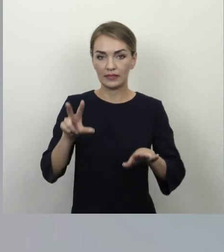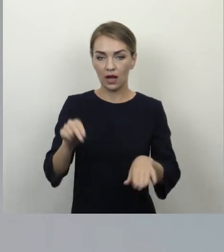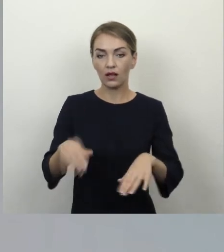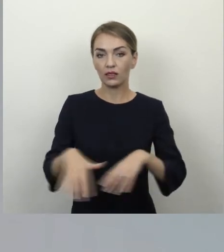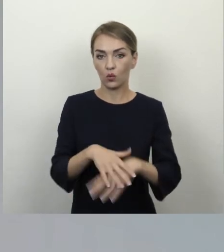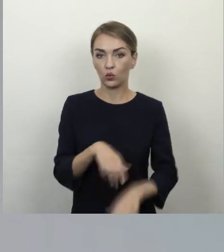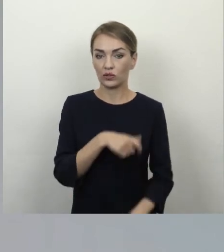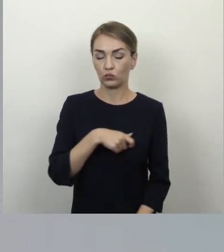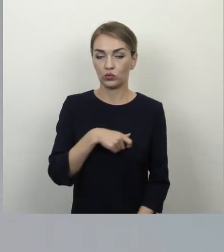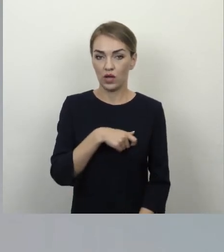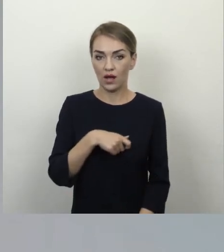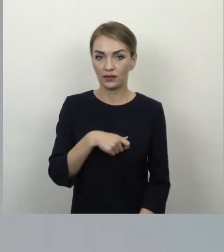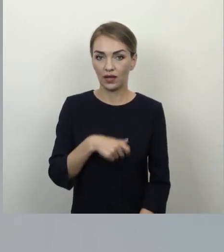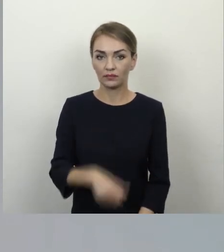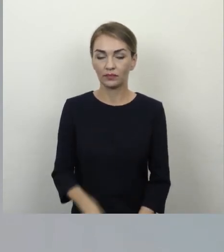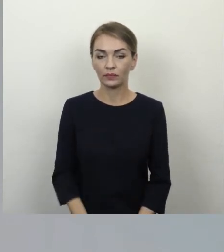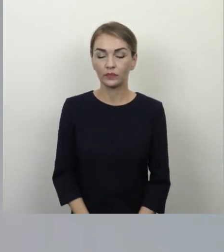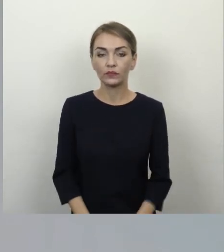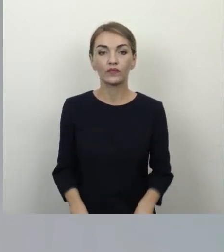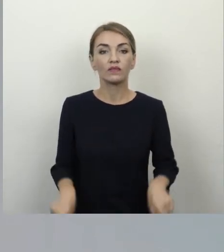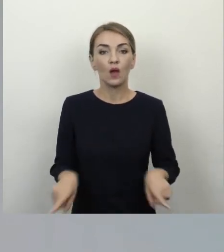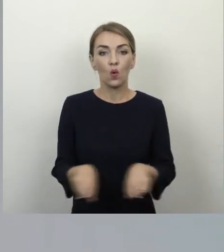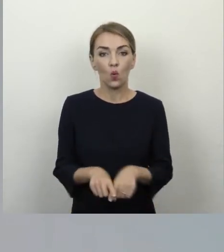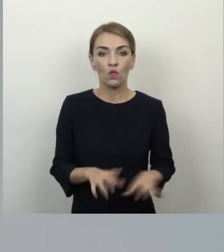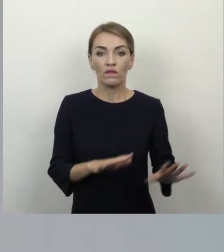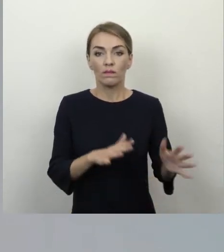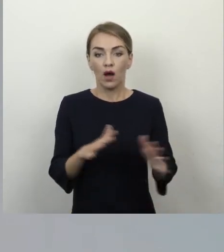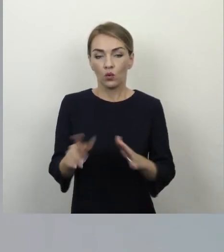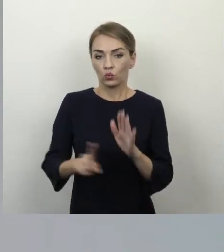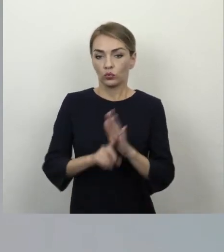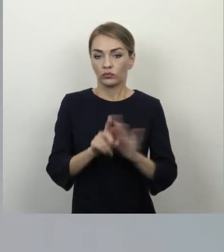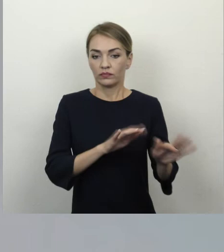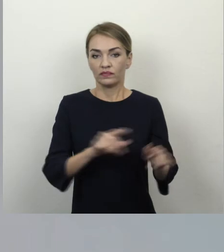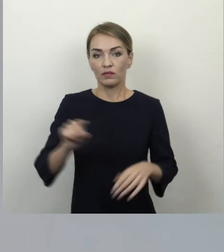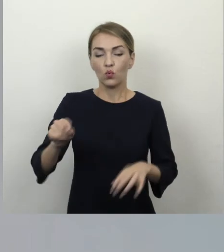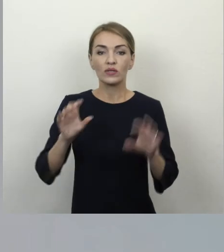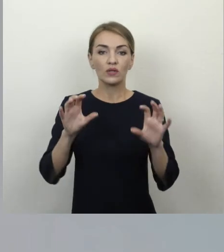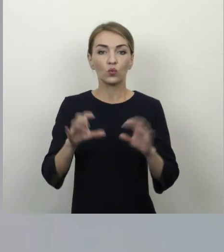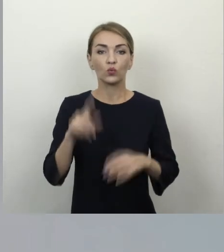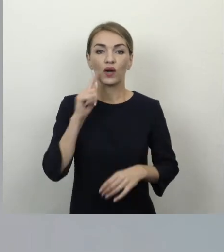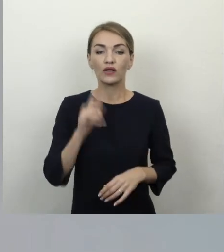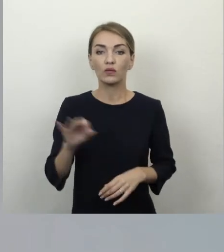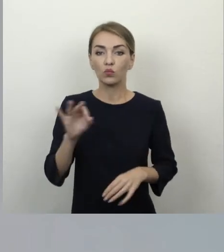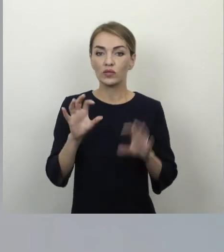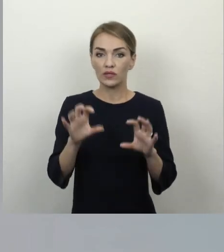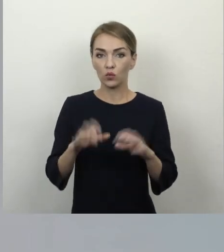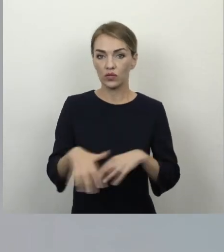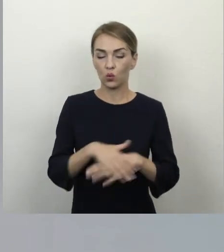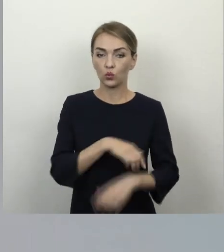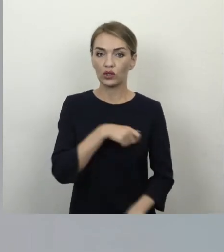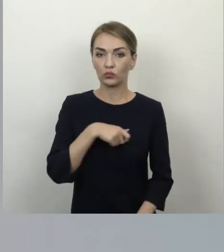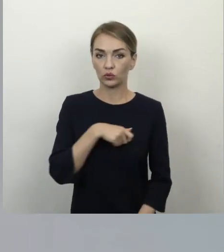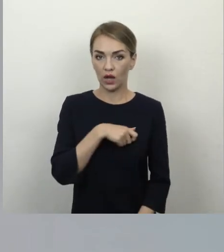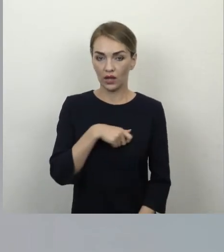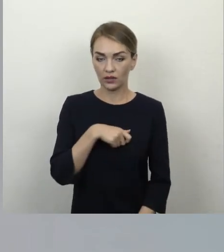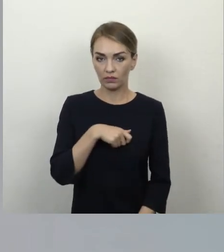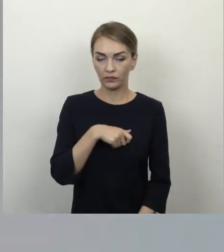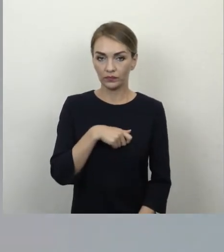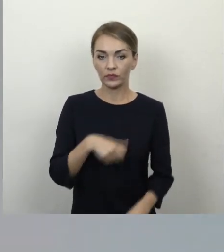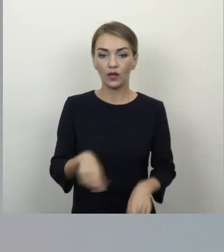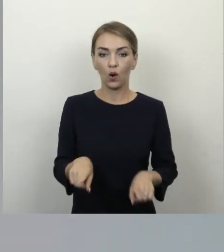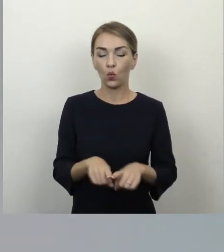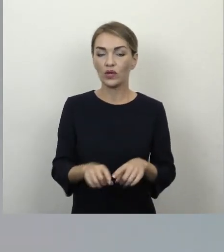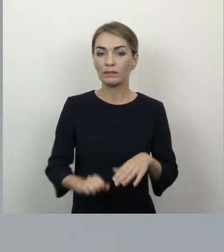can take the oath of a member of parliament. In that situation, we see the law on members